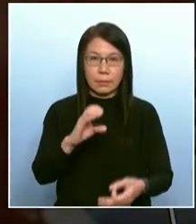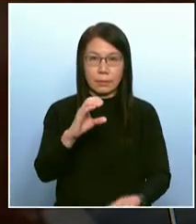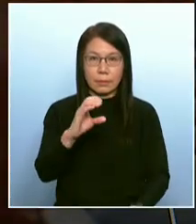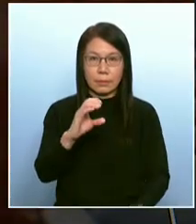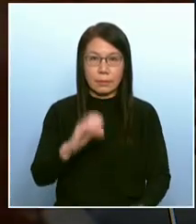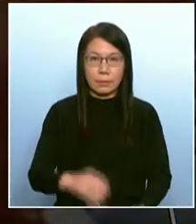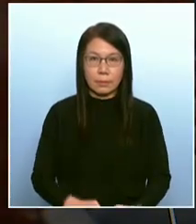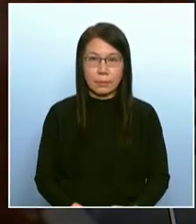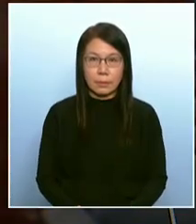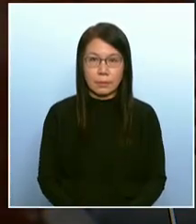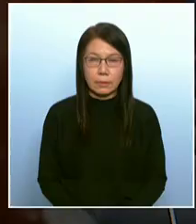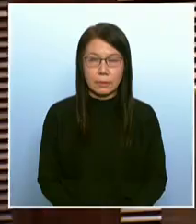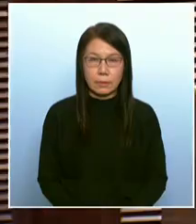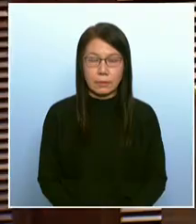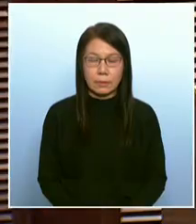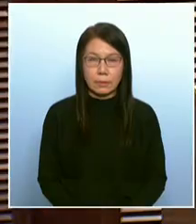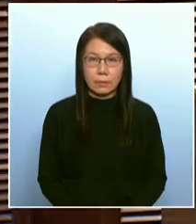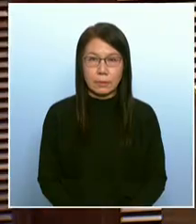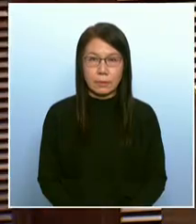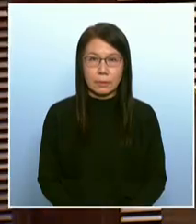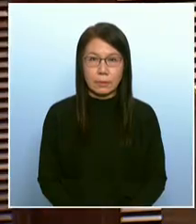Ronick Chan.